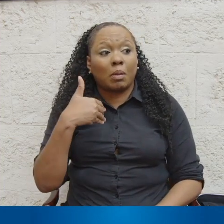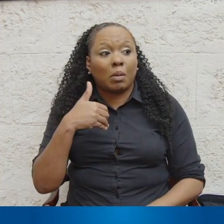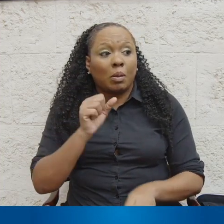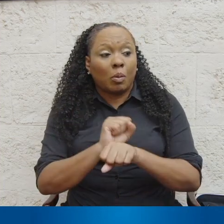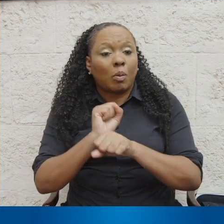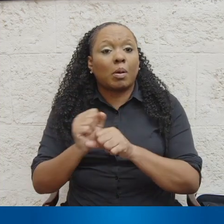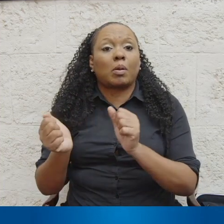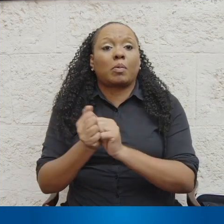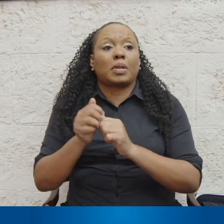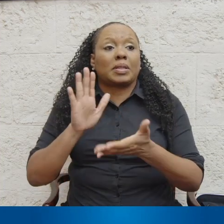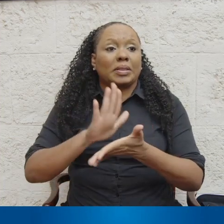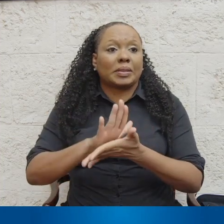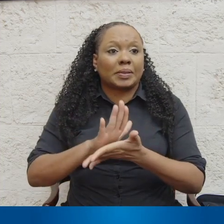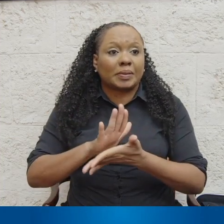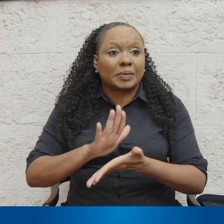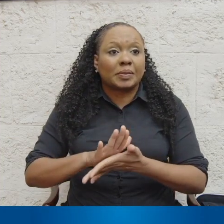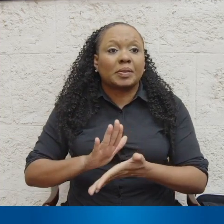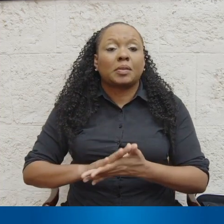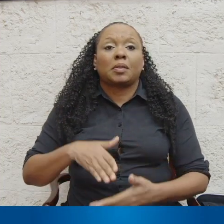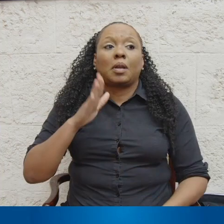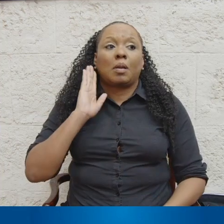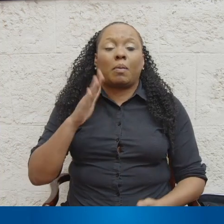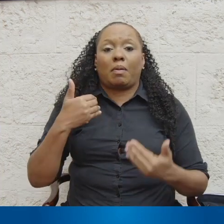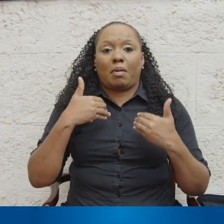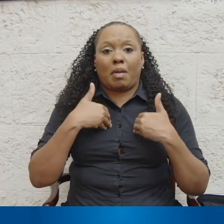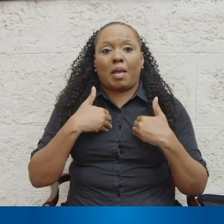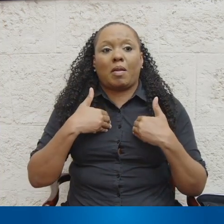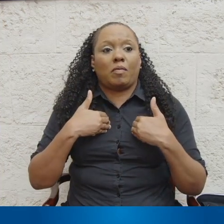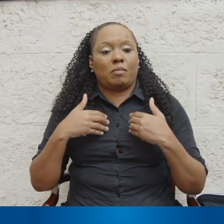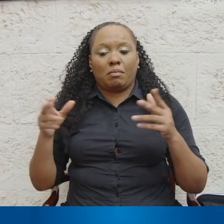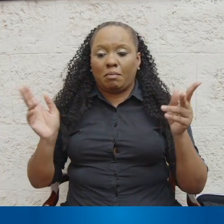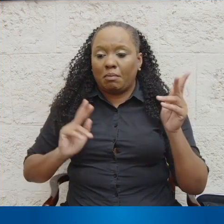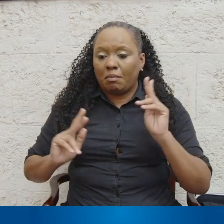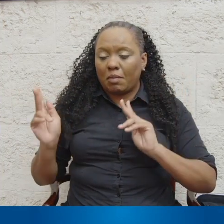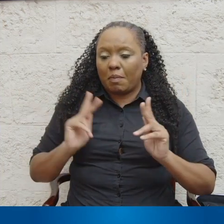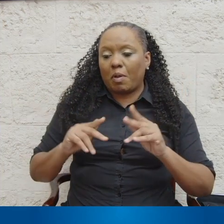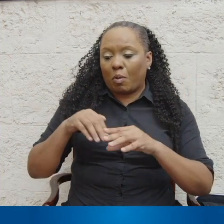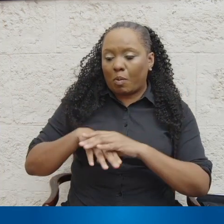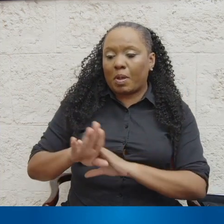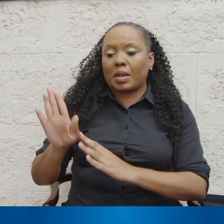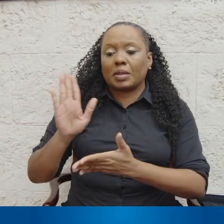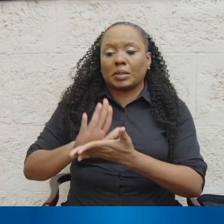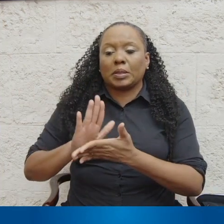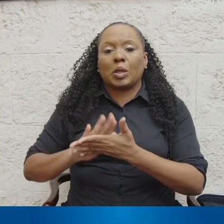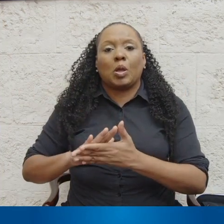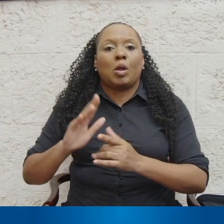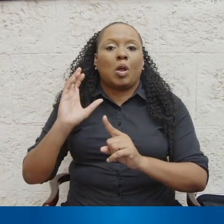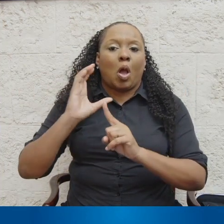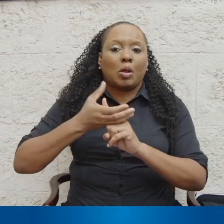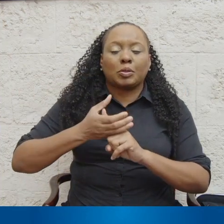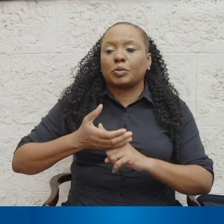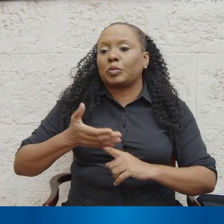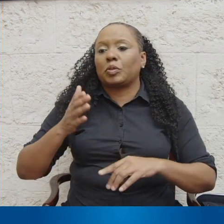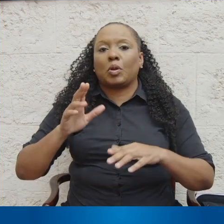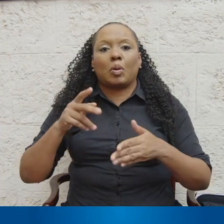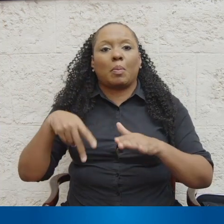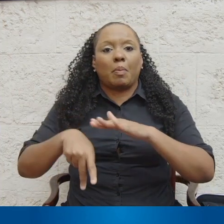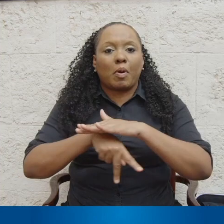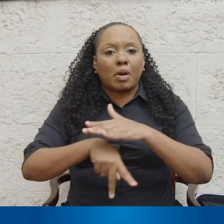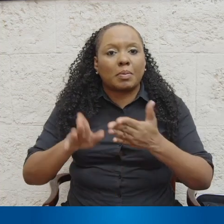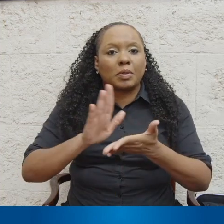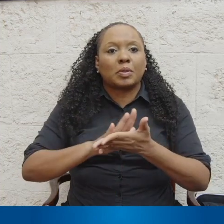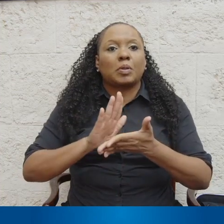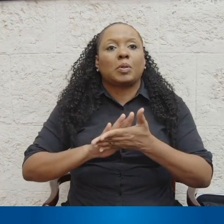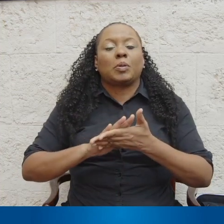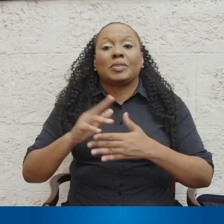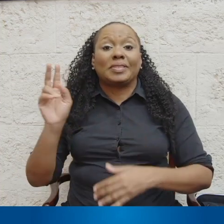with the schools. That is, we will have masquerade leaders who will go into various primary and secondary schools